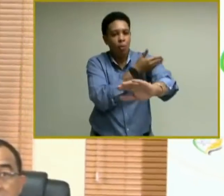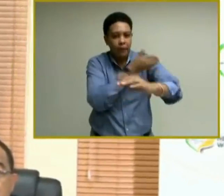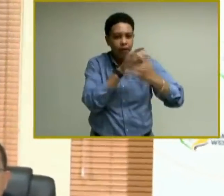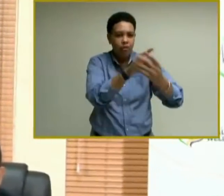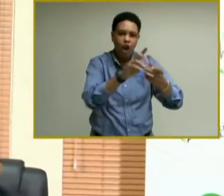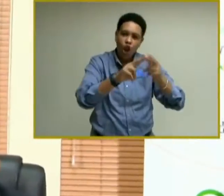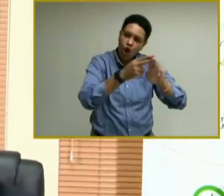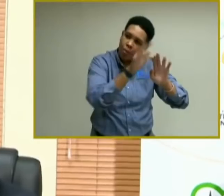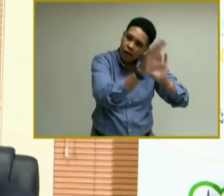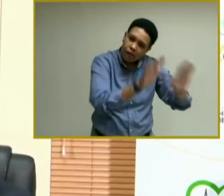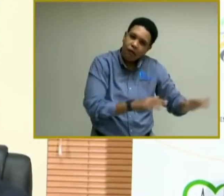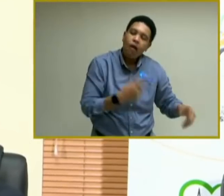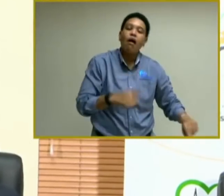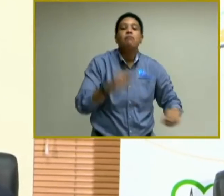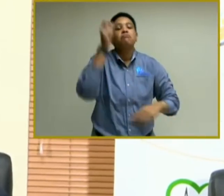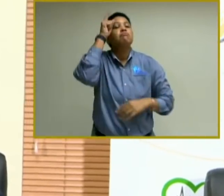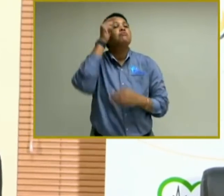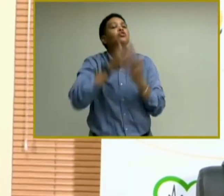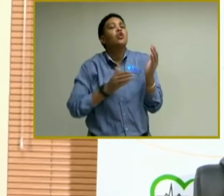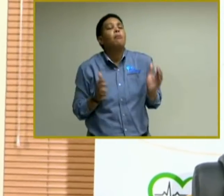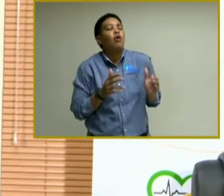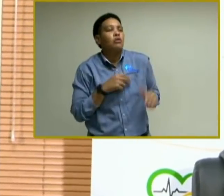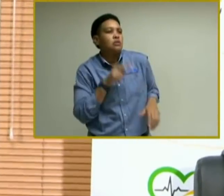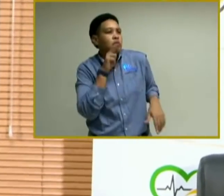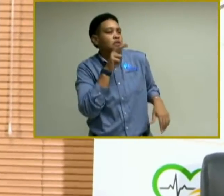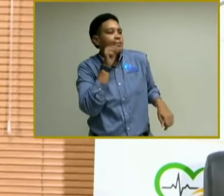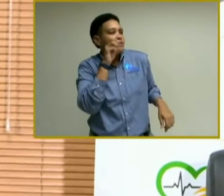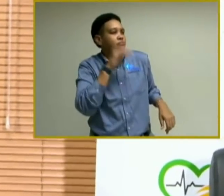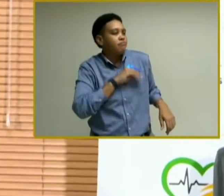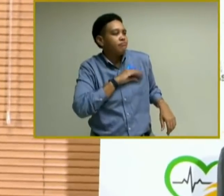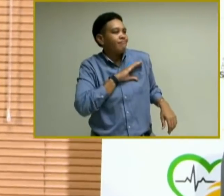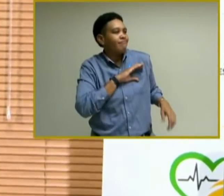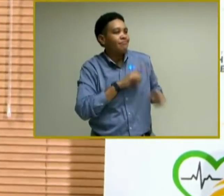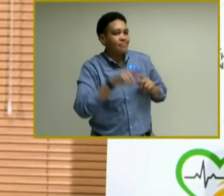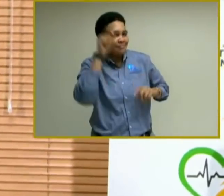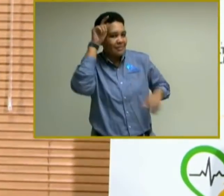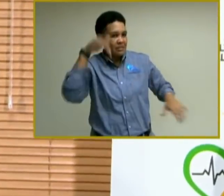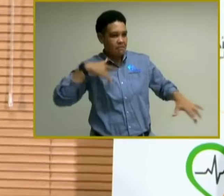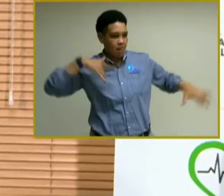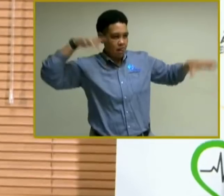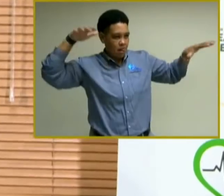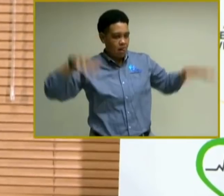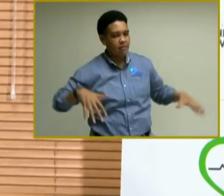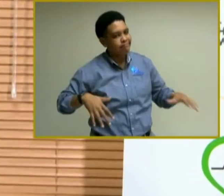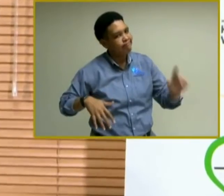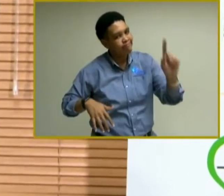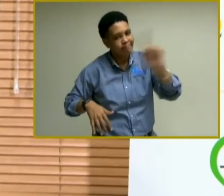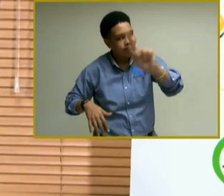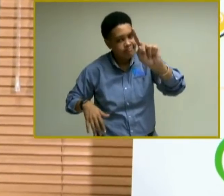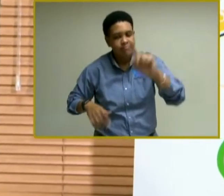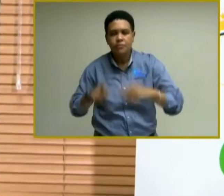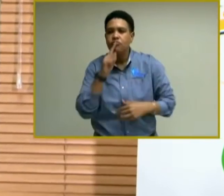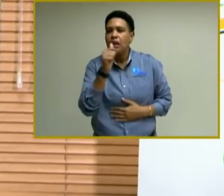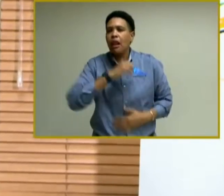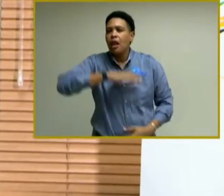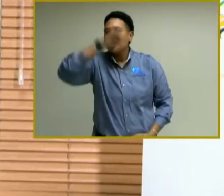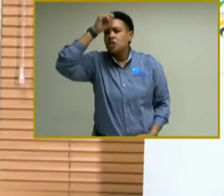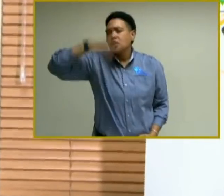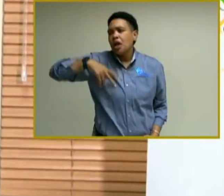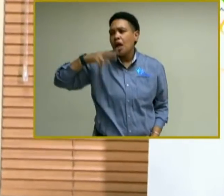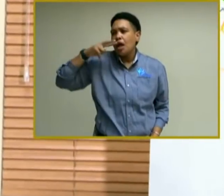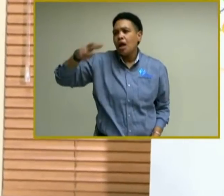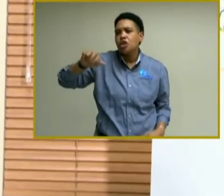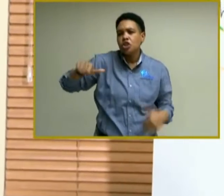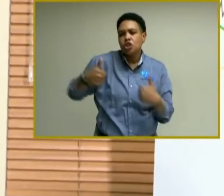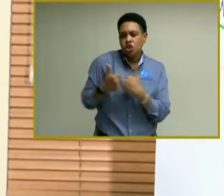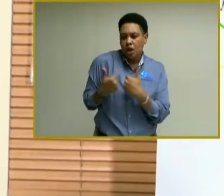And some encouraging signs, but nevertheless, not to get complacent. You know, ladies and gentlemen, it has been a challenging